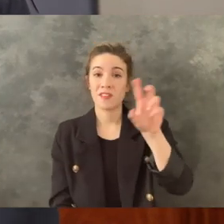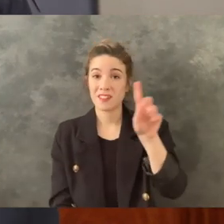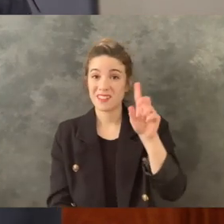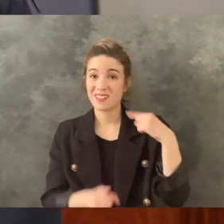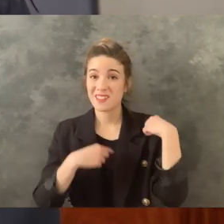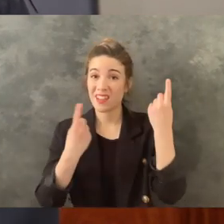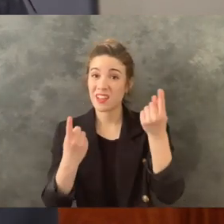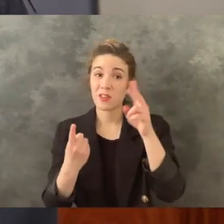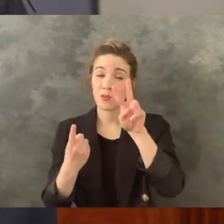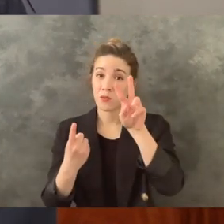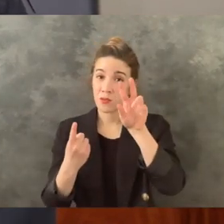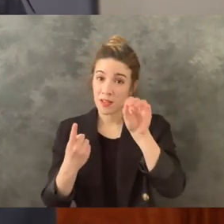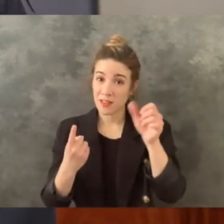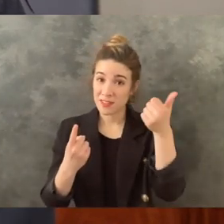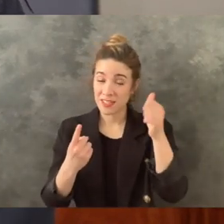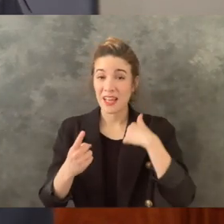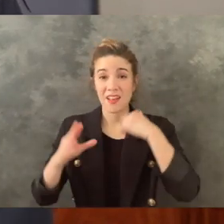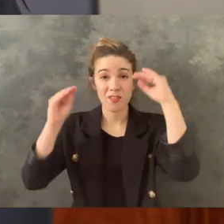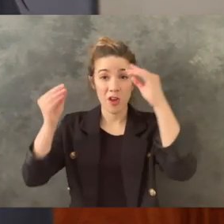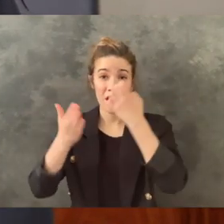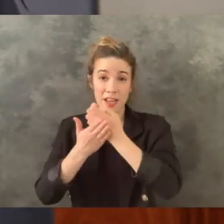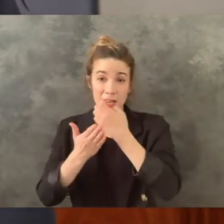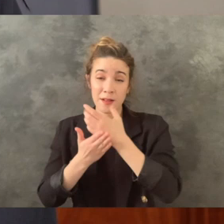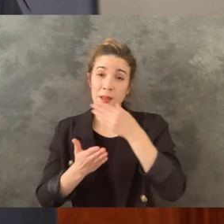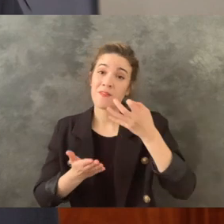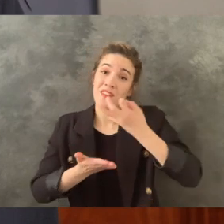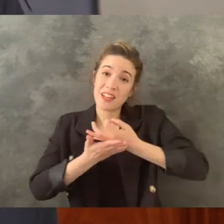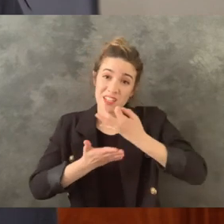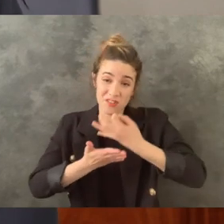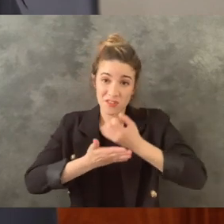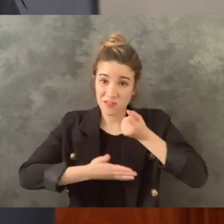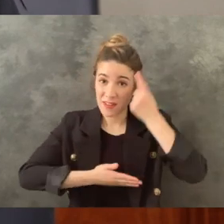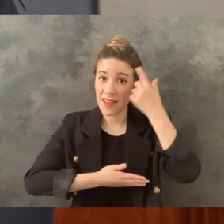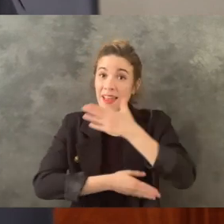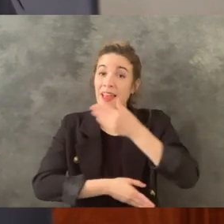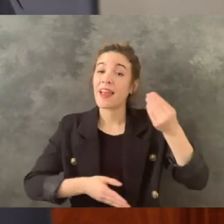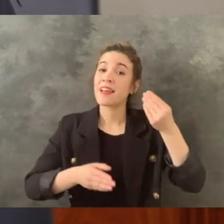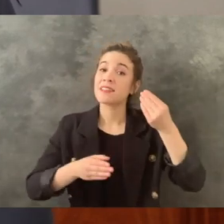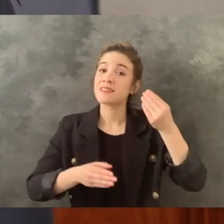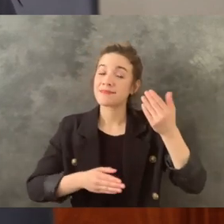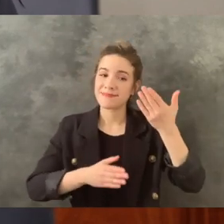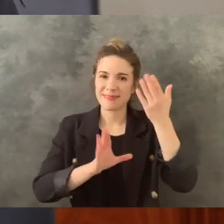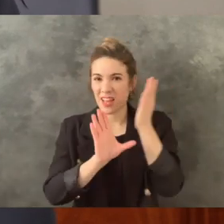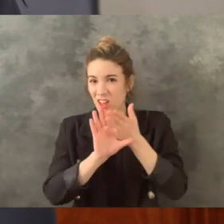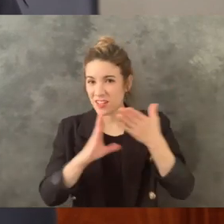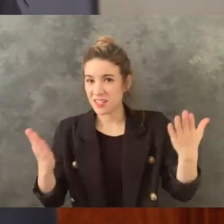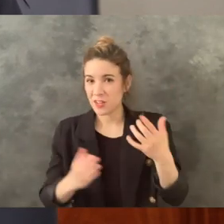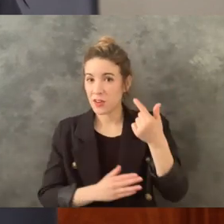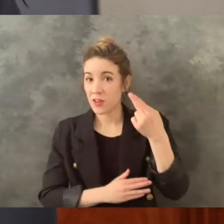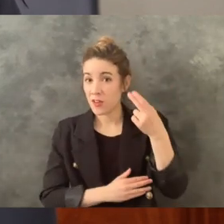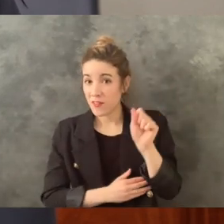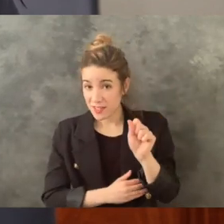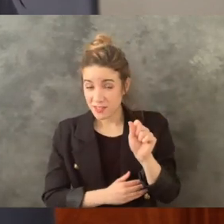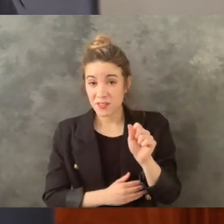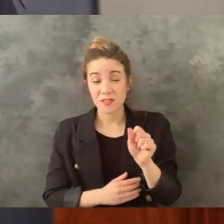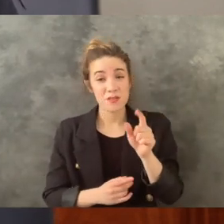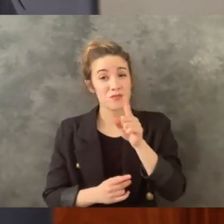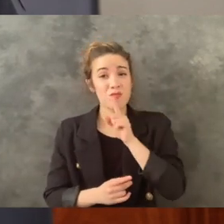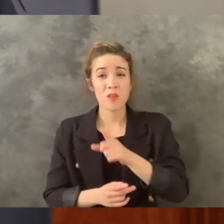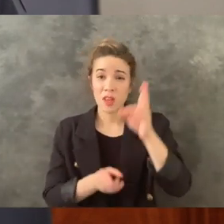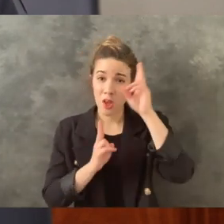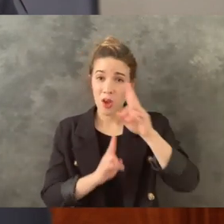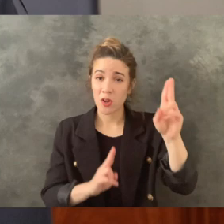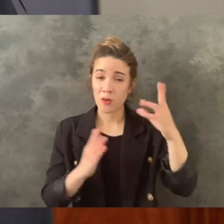Since 2010, I have taught economics and financial literacy and psychology at Gulf High School. It is truly an honor to be here